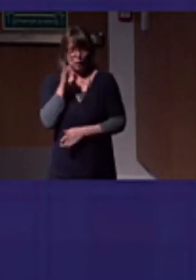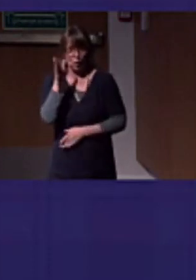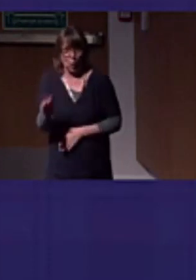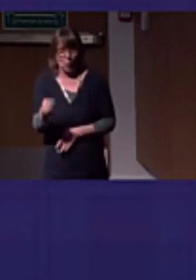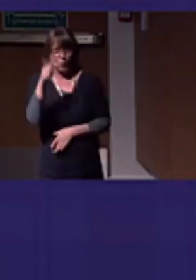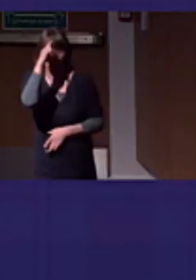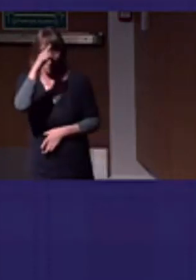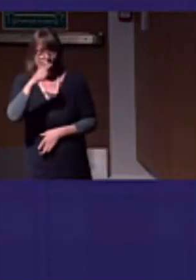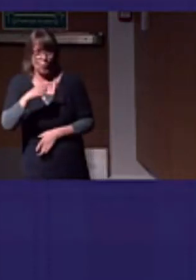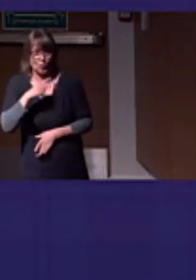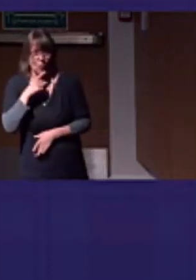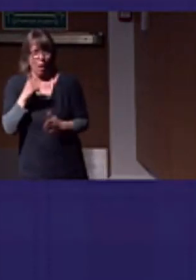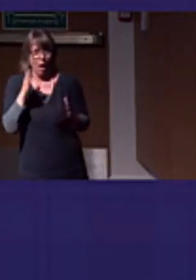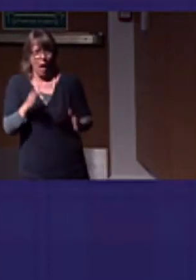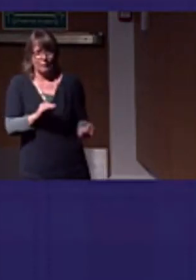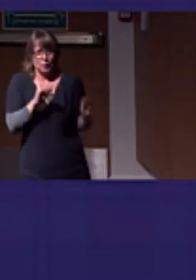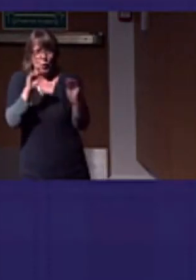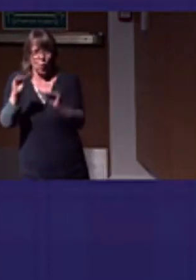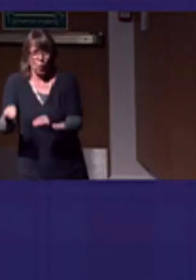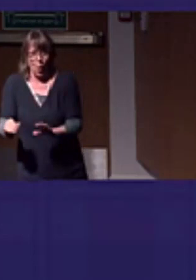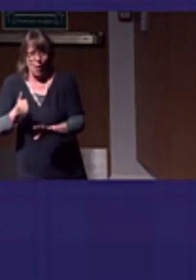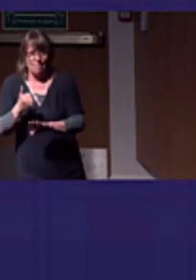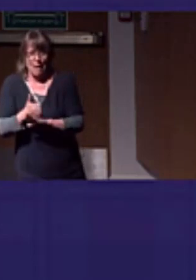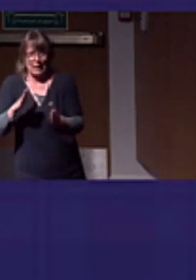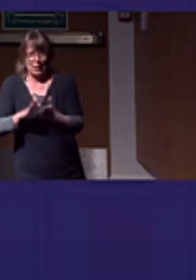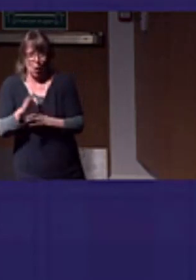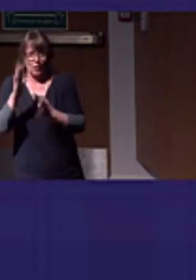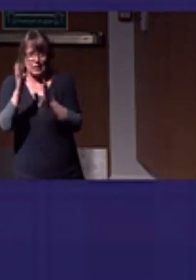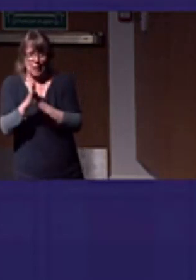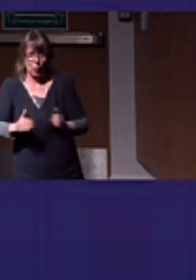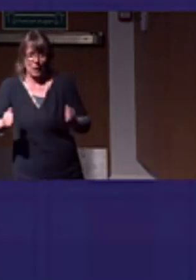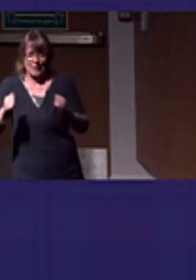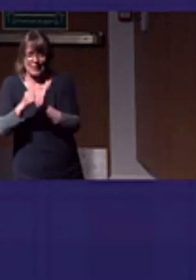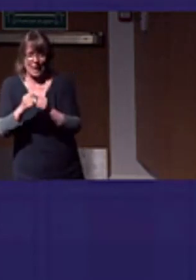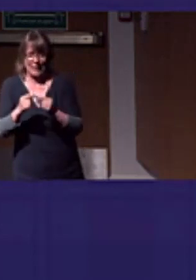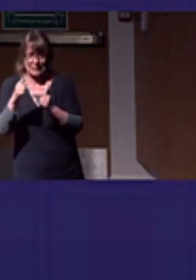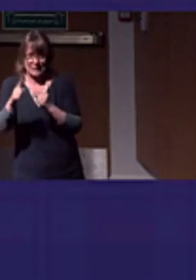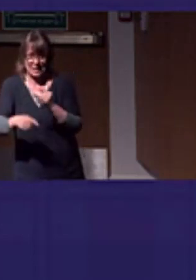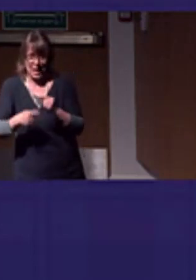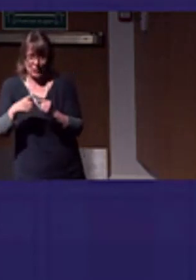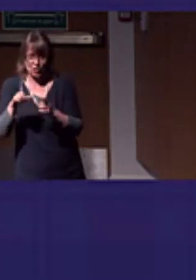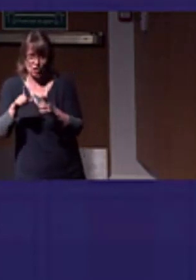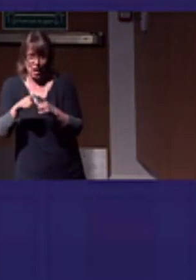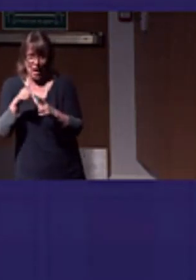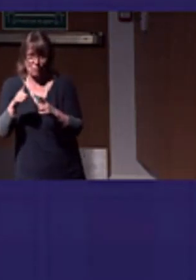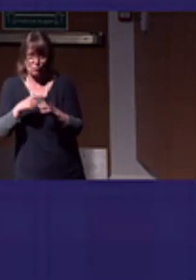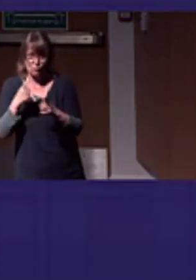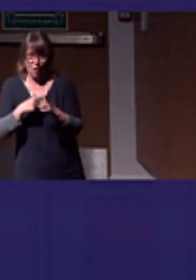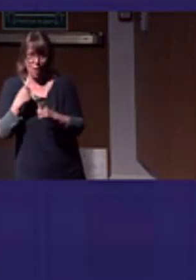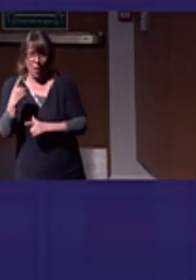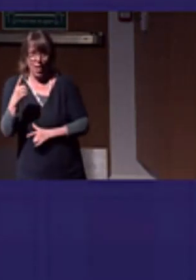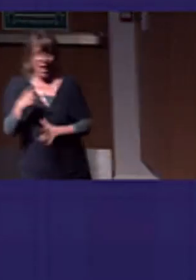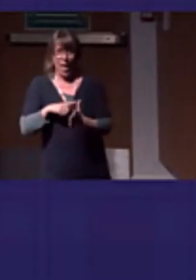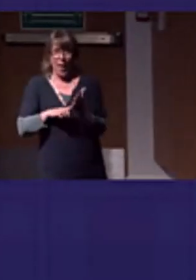to accidentally have to spend the bank holiday weekend in April next year in the Algarve.